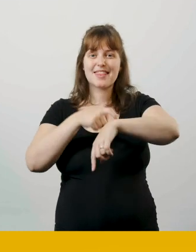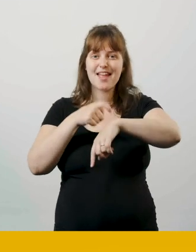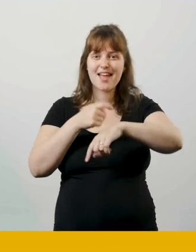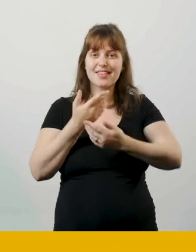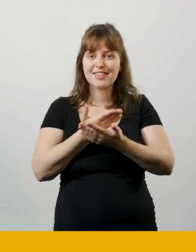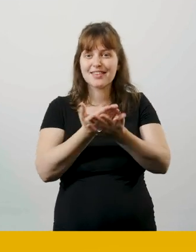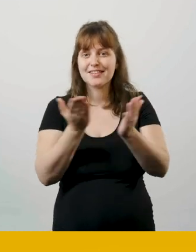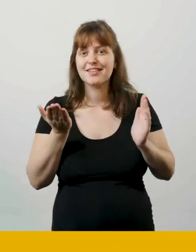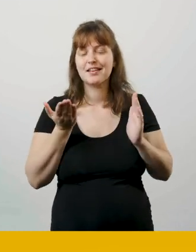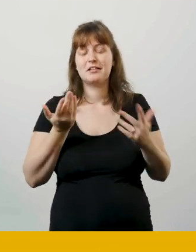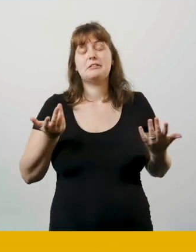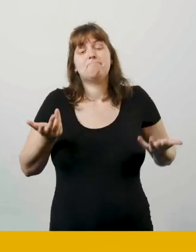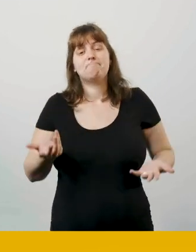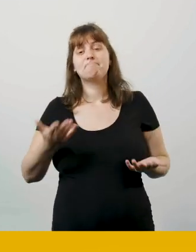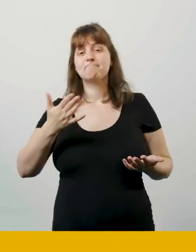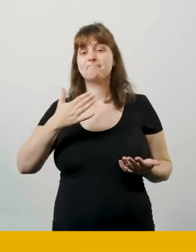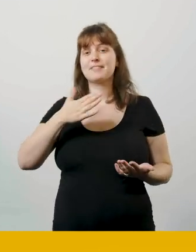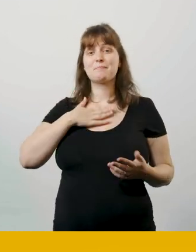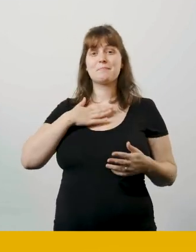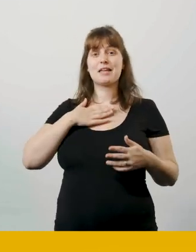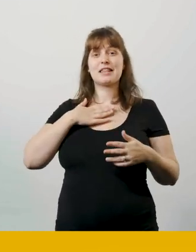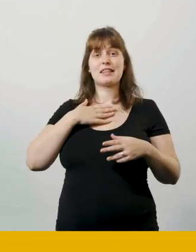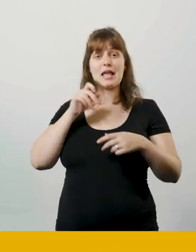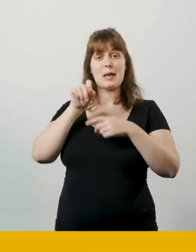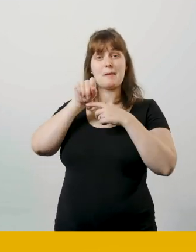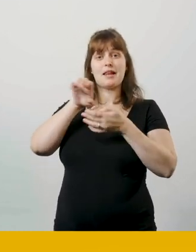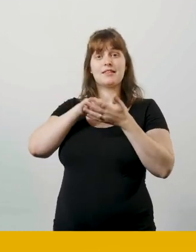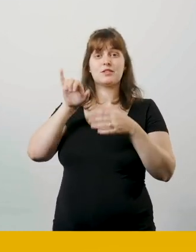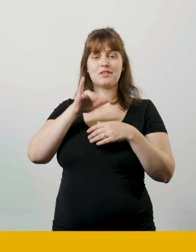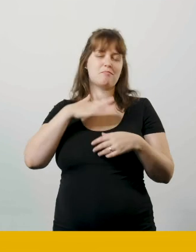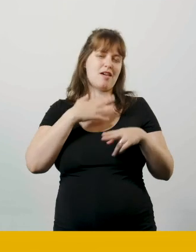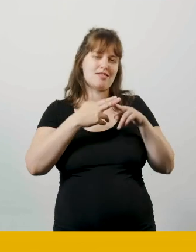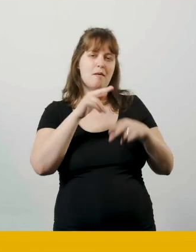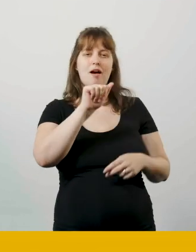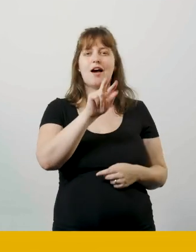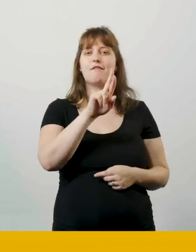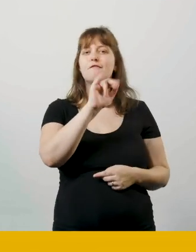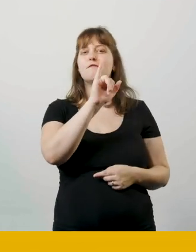And my email is my name, Avril,